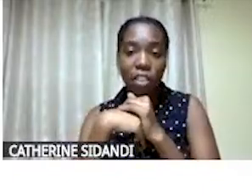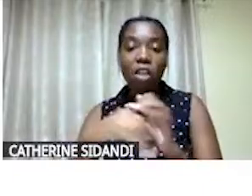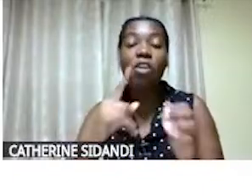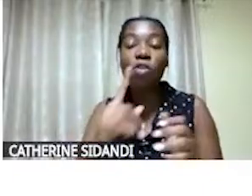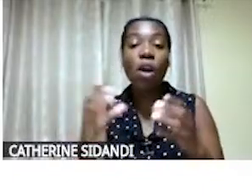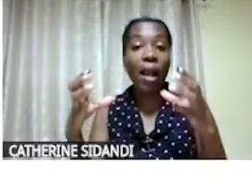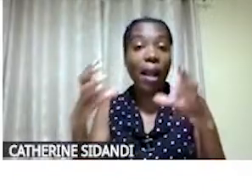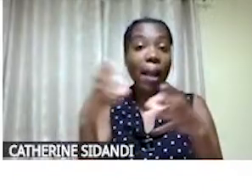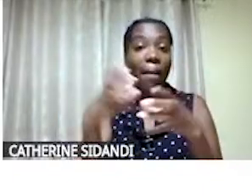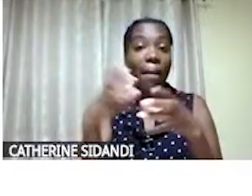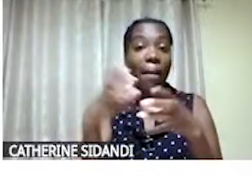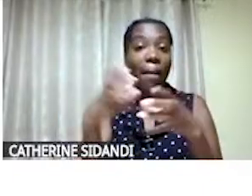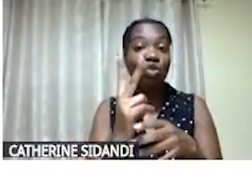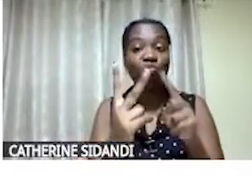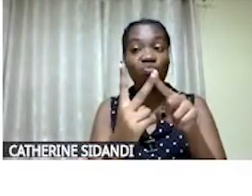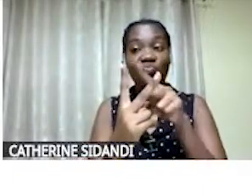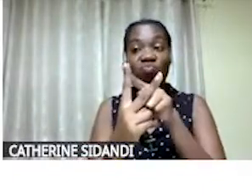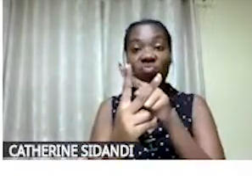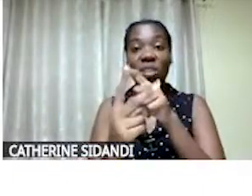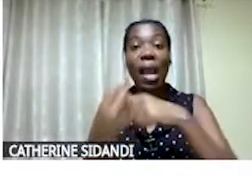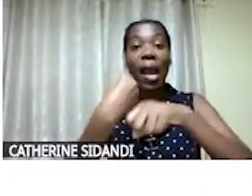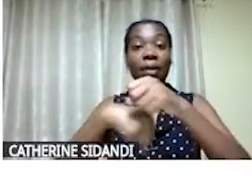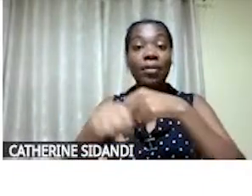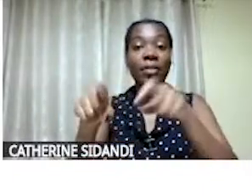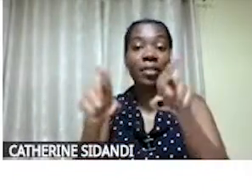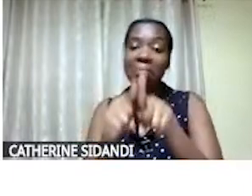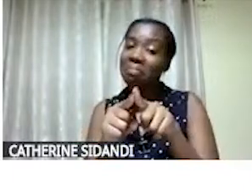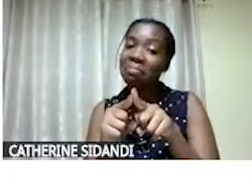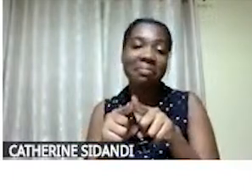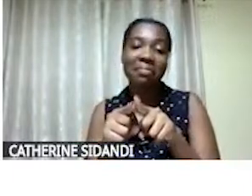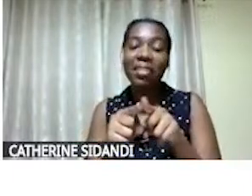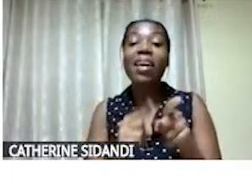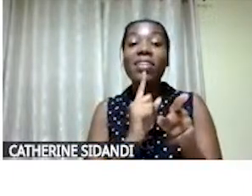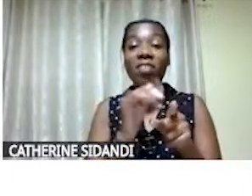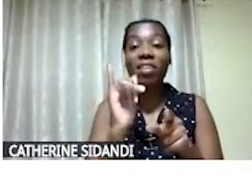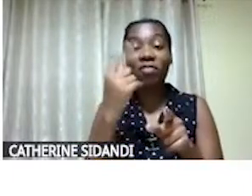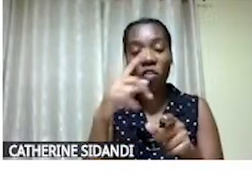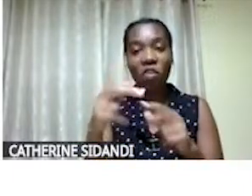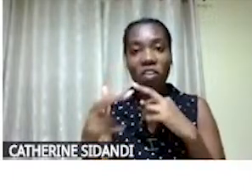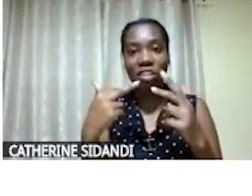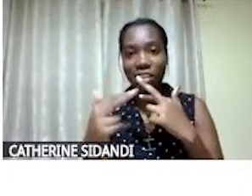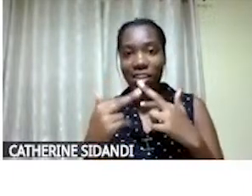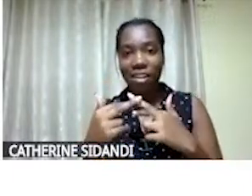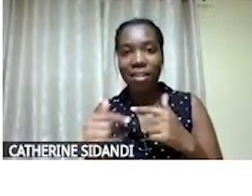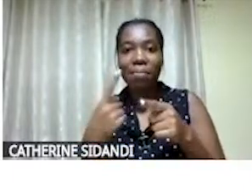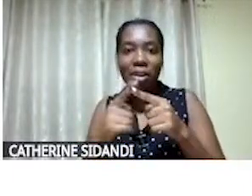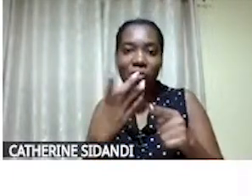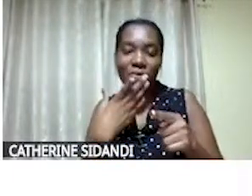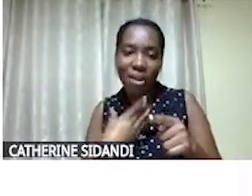operate in a similar way. These are for restaurants, but let me bring it closer. Perhaps we